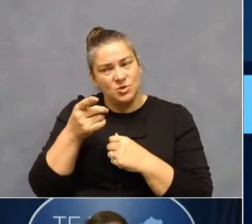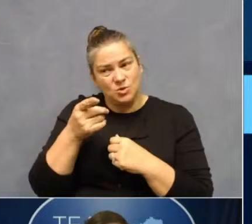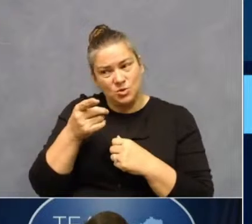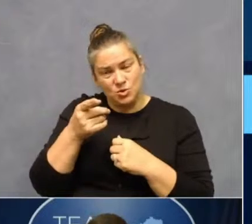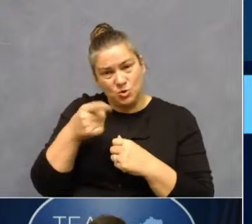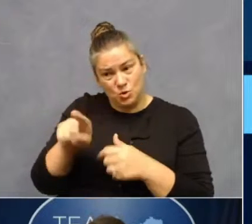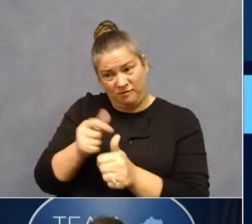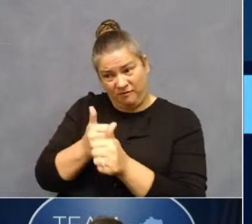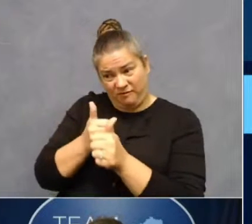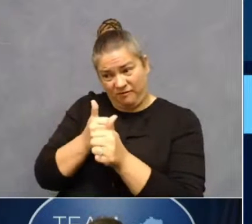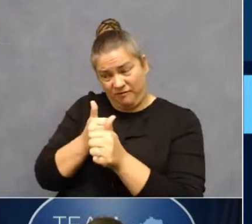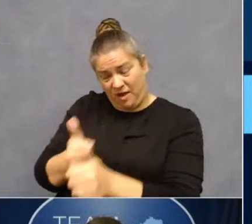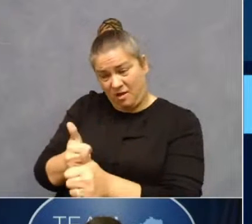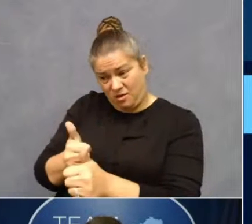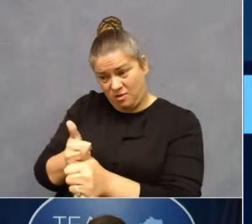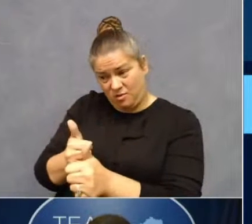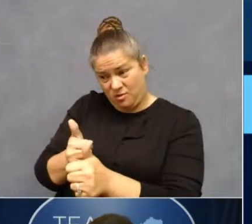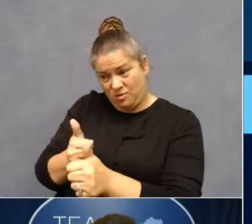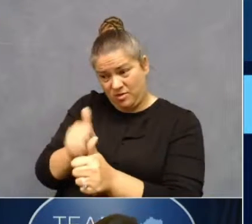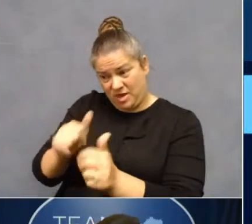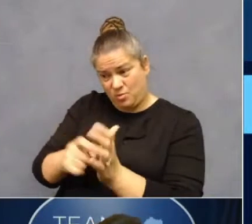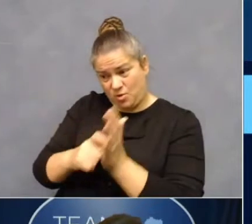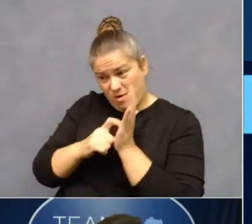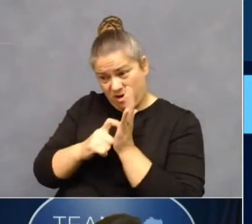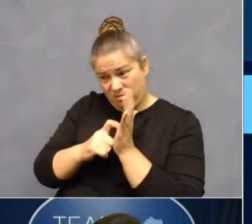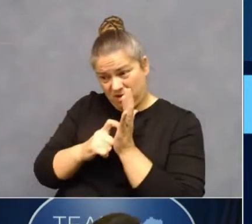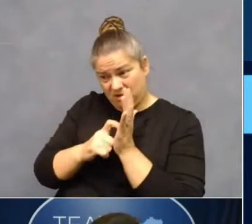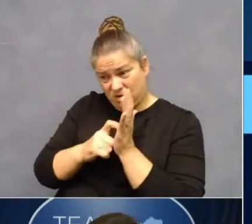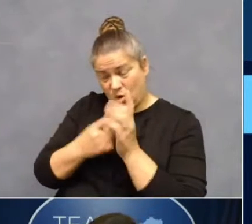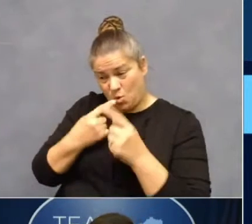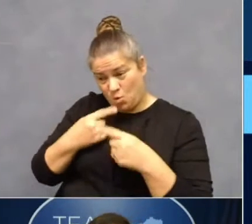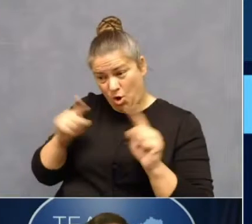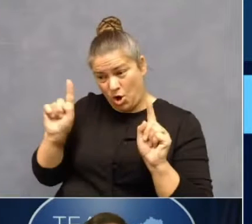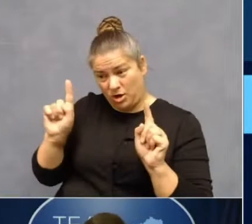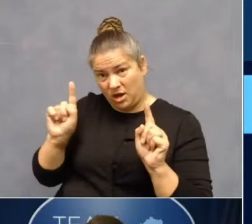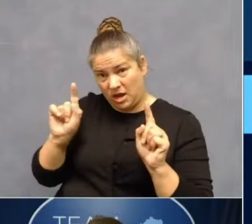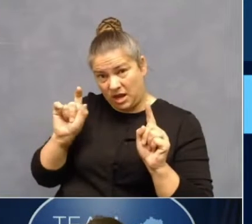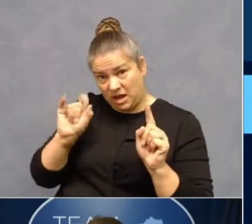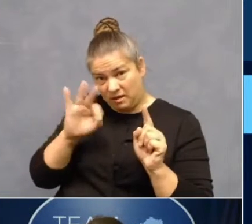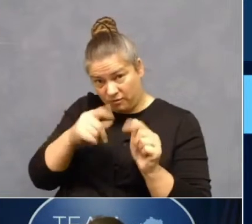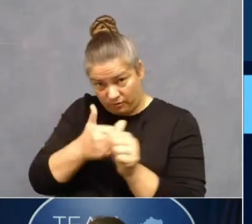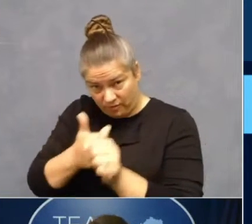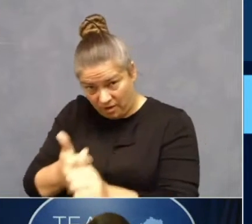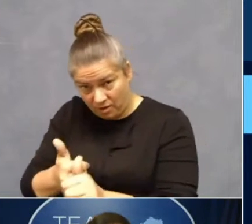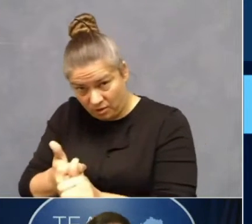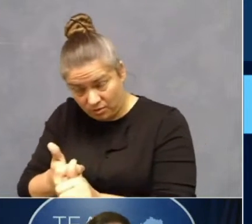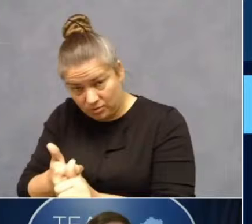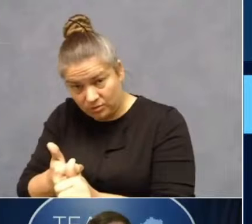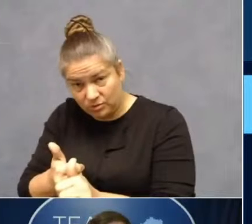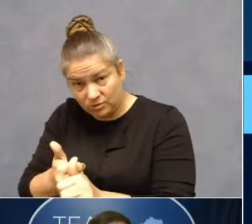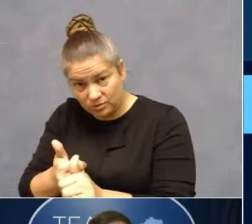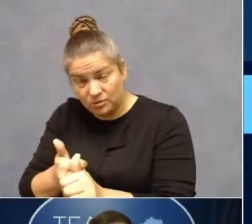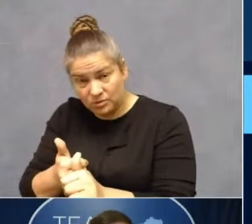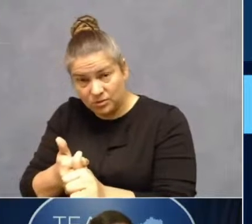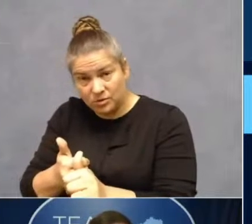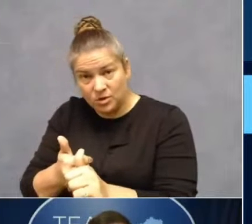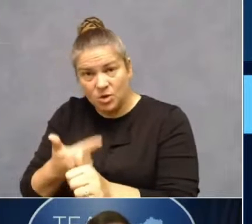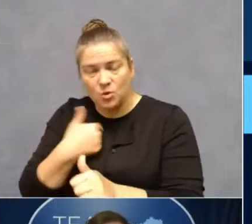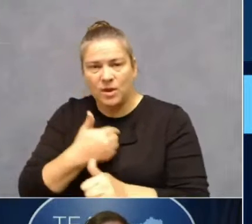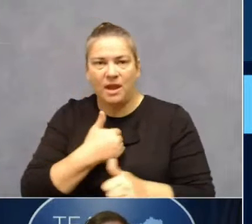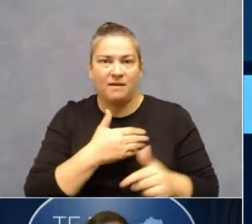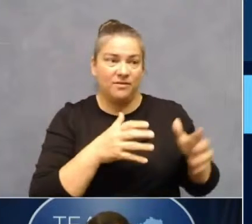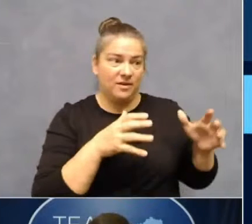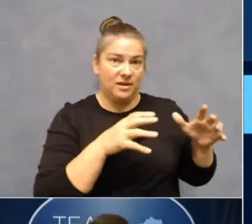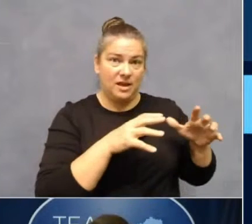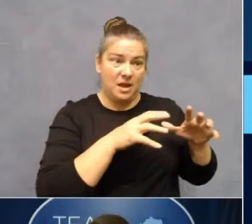only work if people follow and do them. We have significant capacity restrictions and a curfew